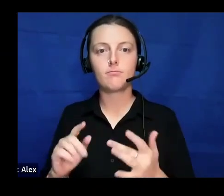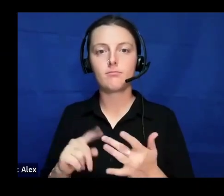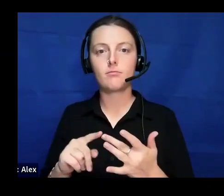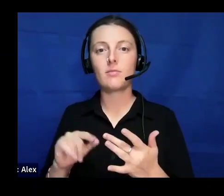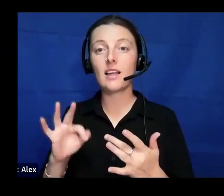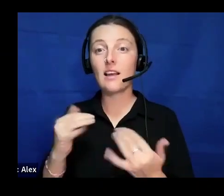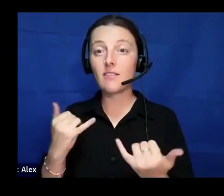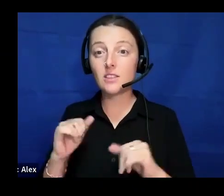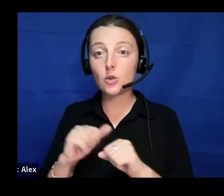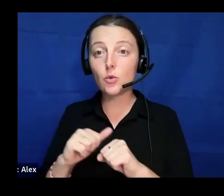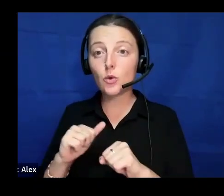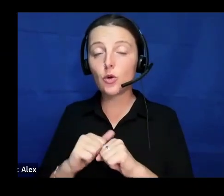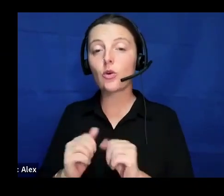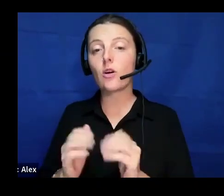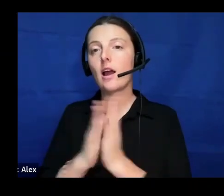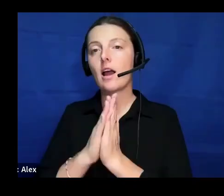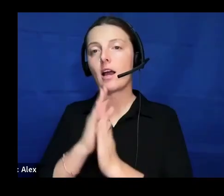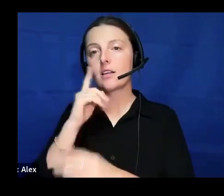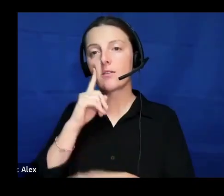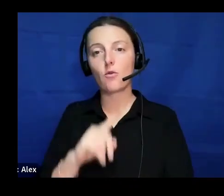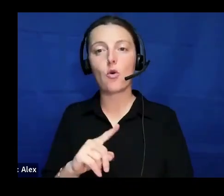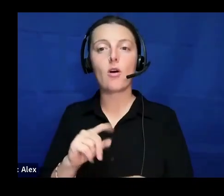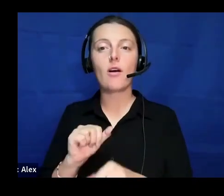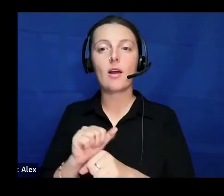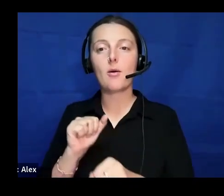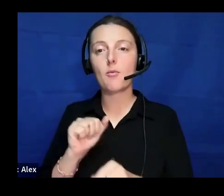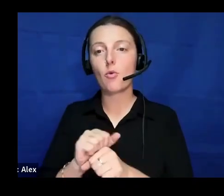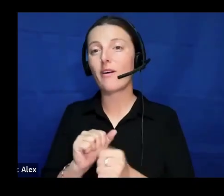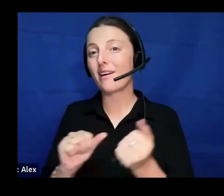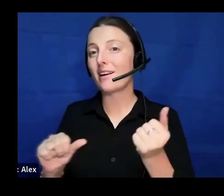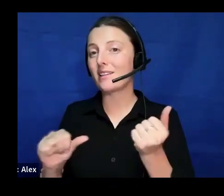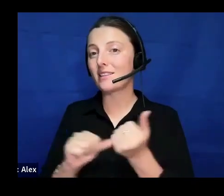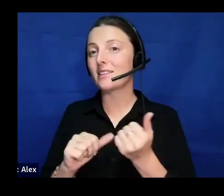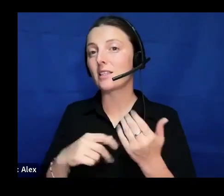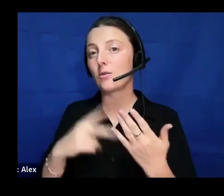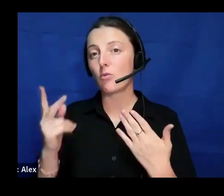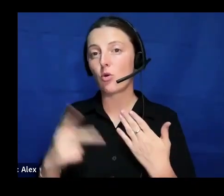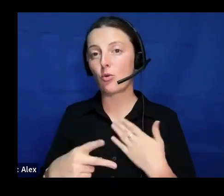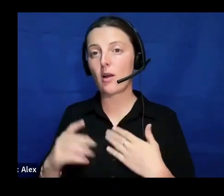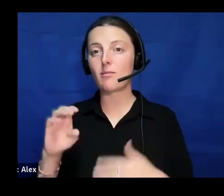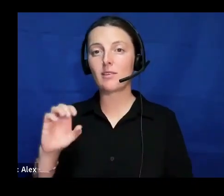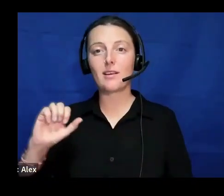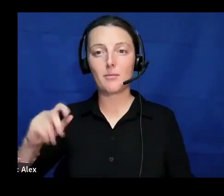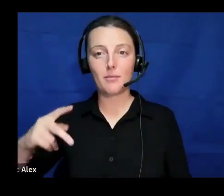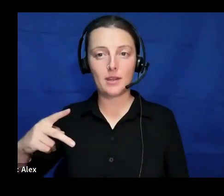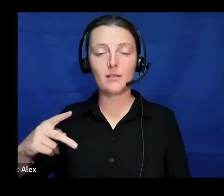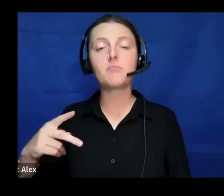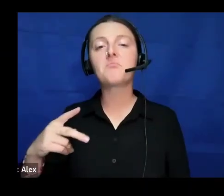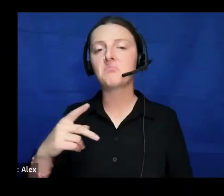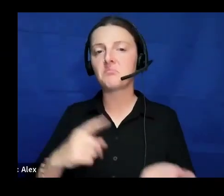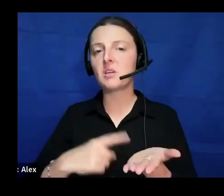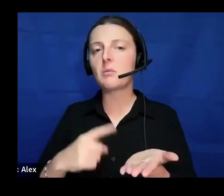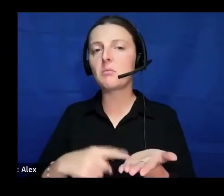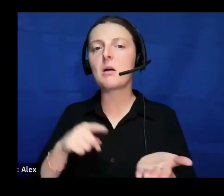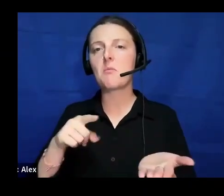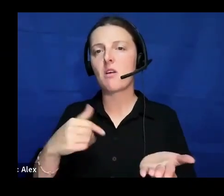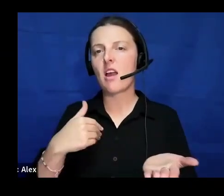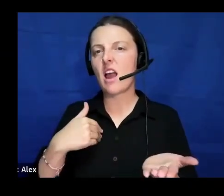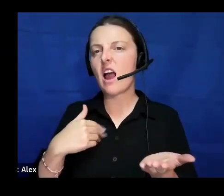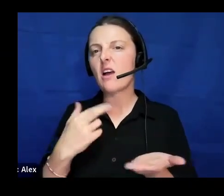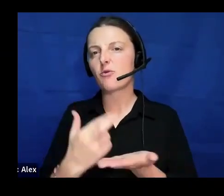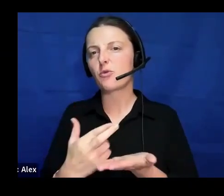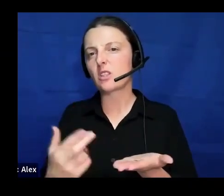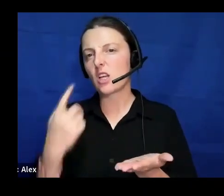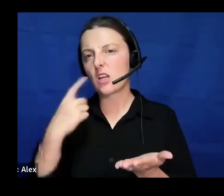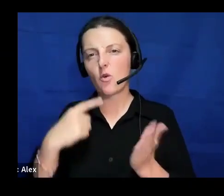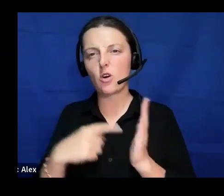has an employee assistant program. Oftentimes, they have resources such as therapy or other mental health care that